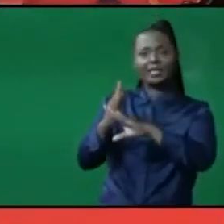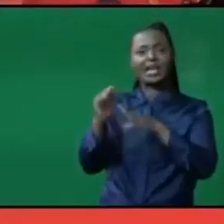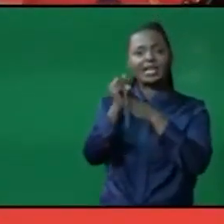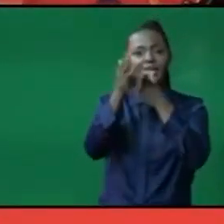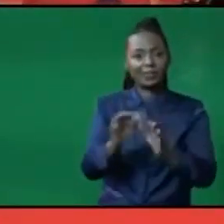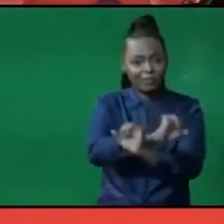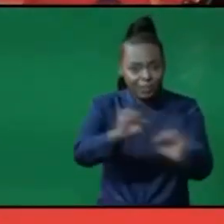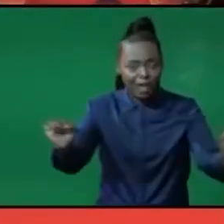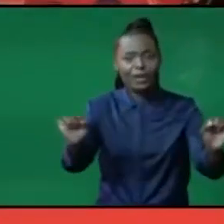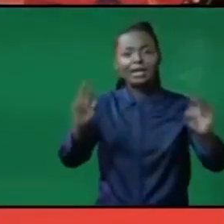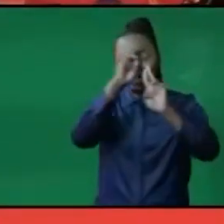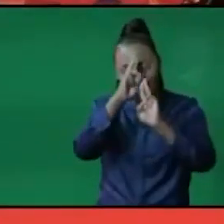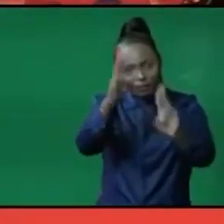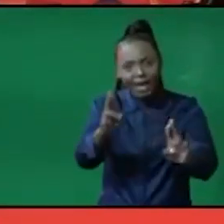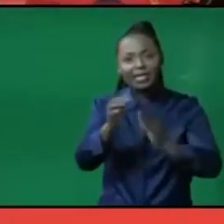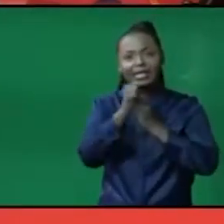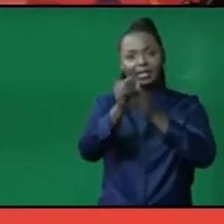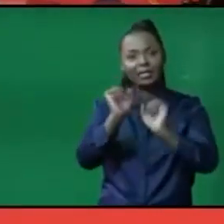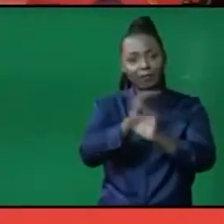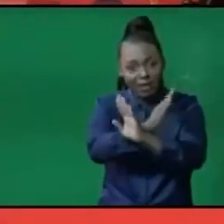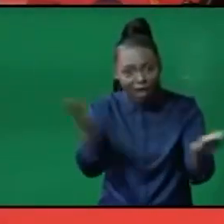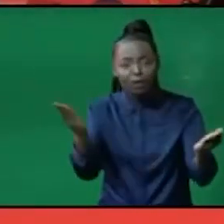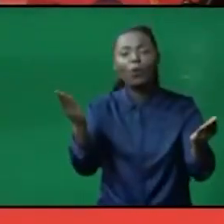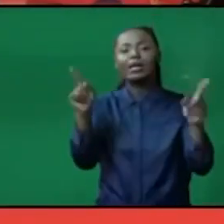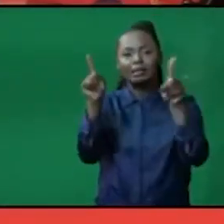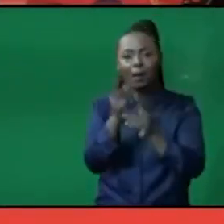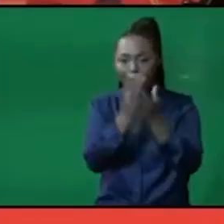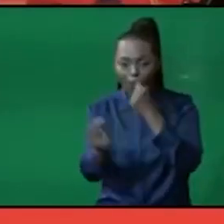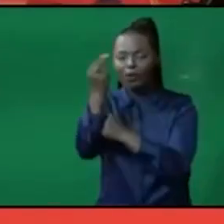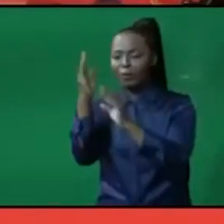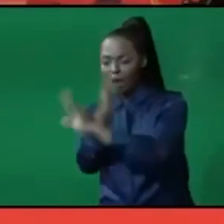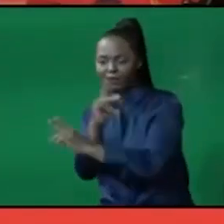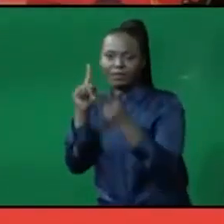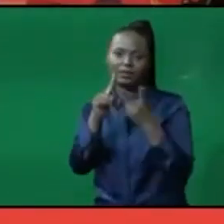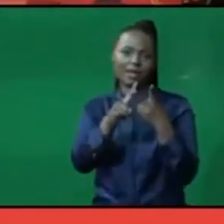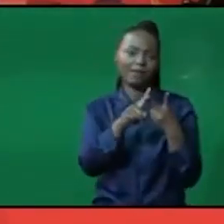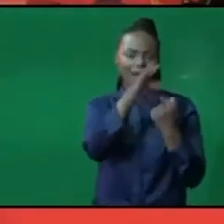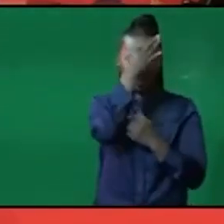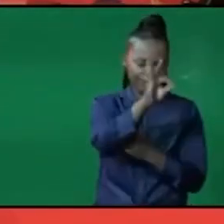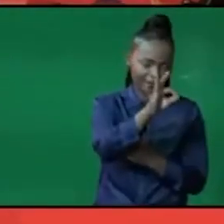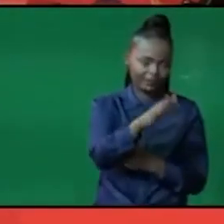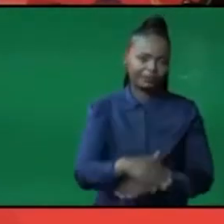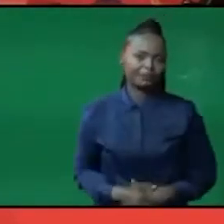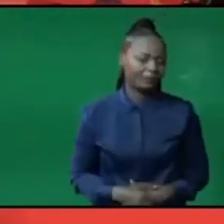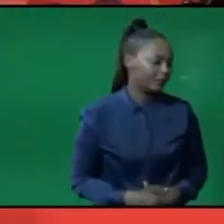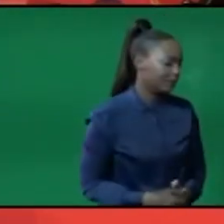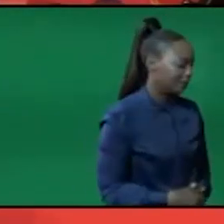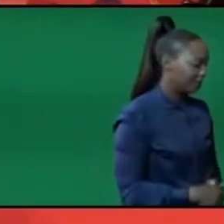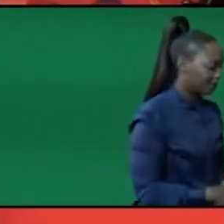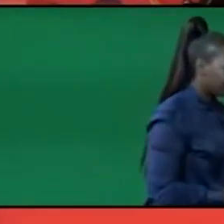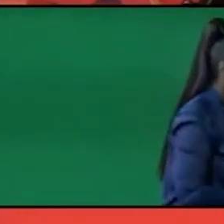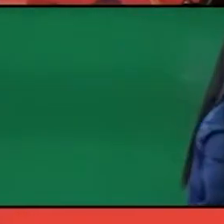leadership. You must respect your leadership, both in private and in public.